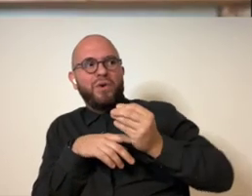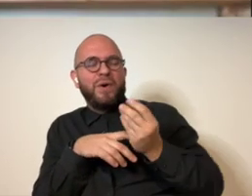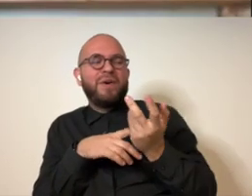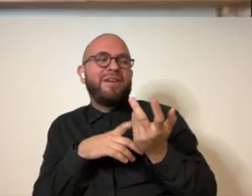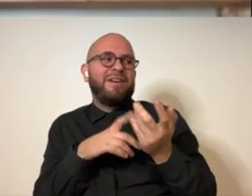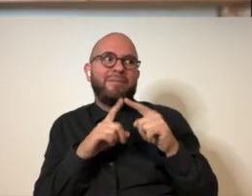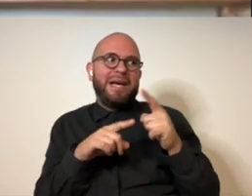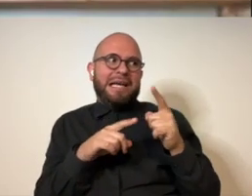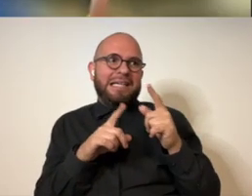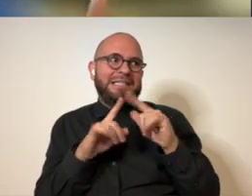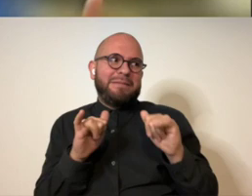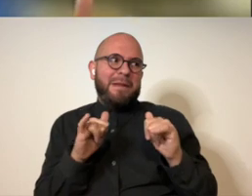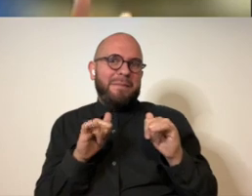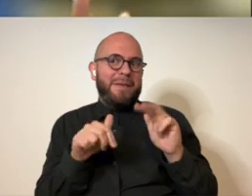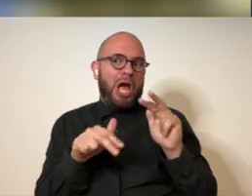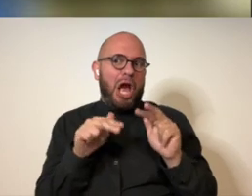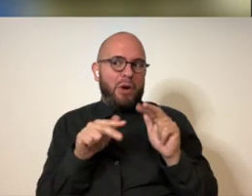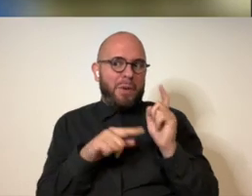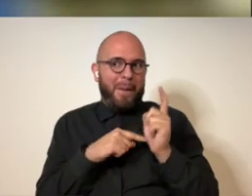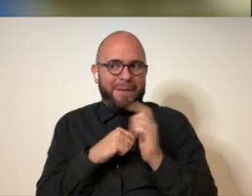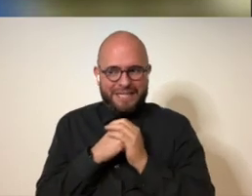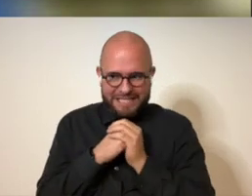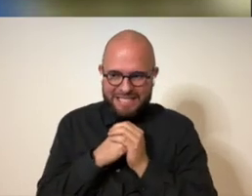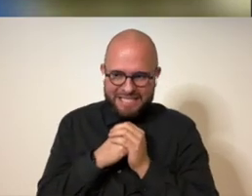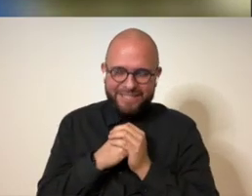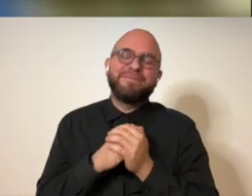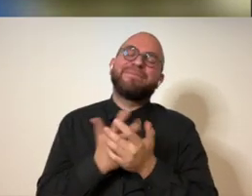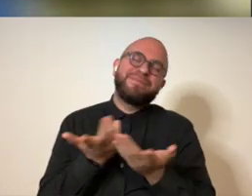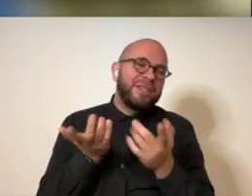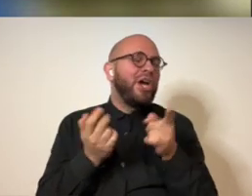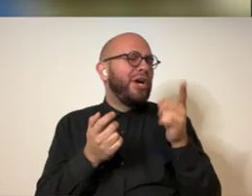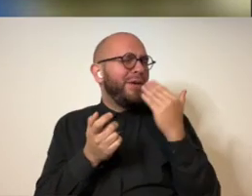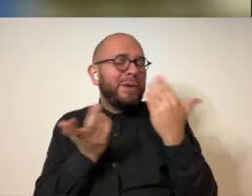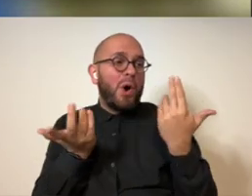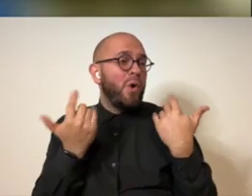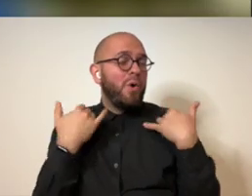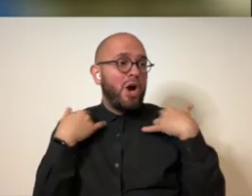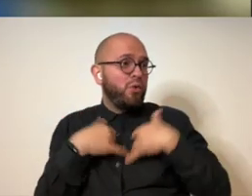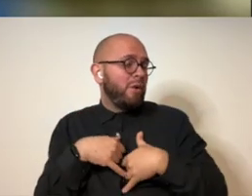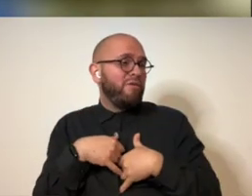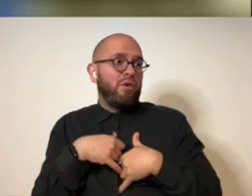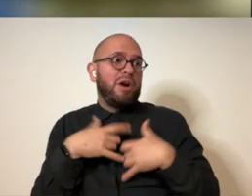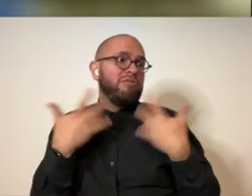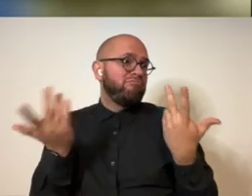much of it if they came in and saw me setting up a photo, but, you know, awkward moment.